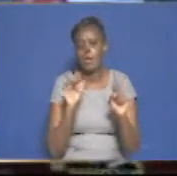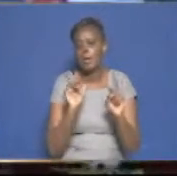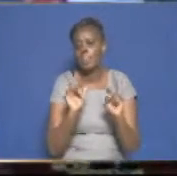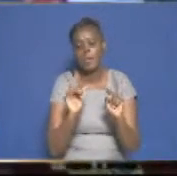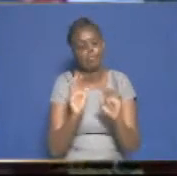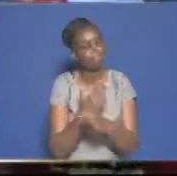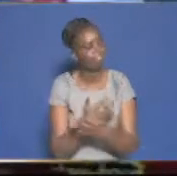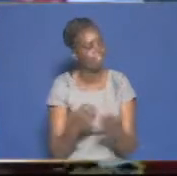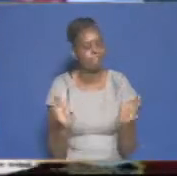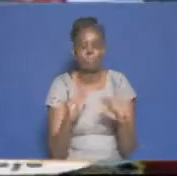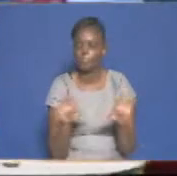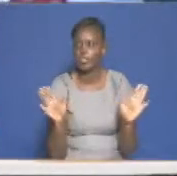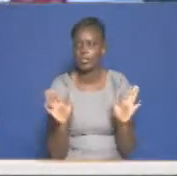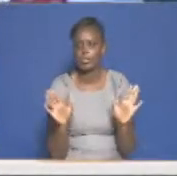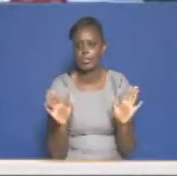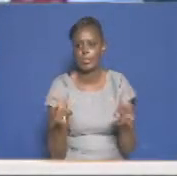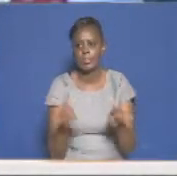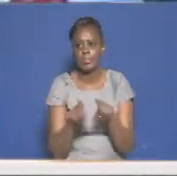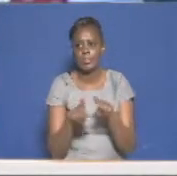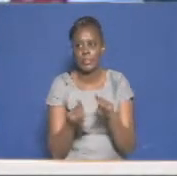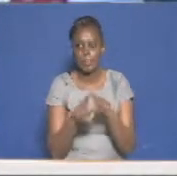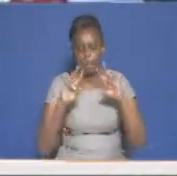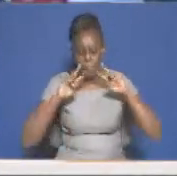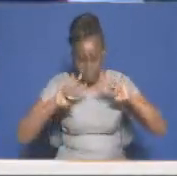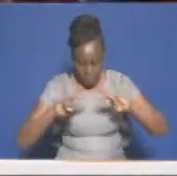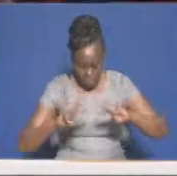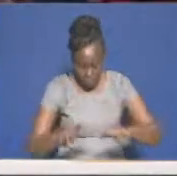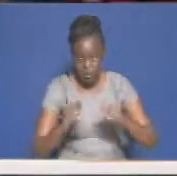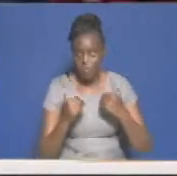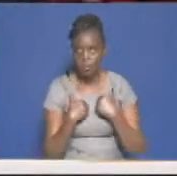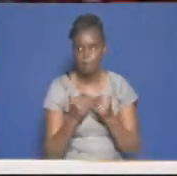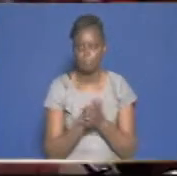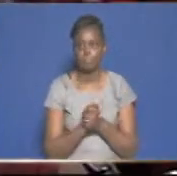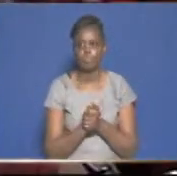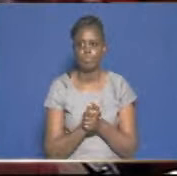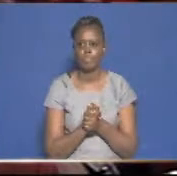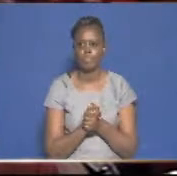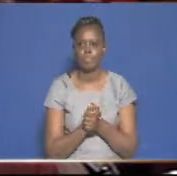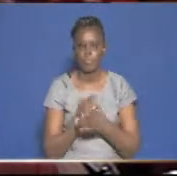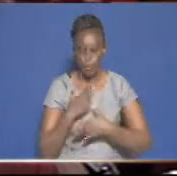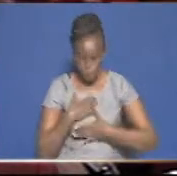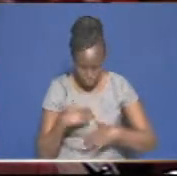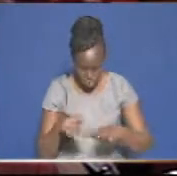it. May the Lord rest his soul in peace. Member for Muranga County.